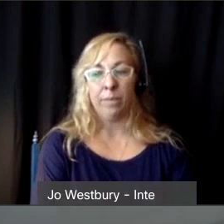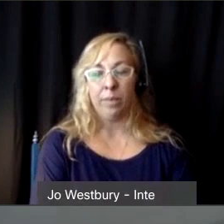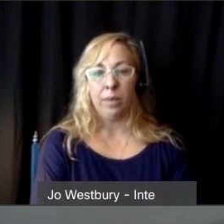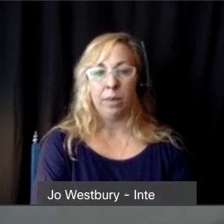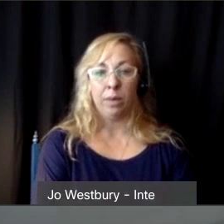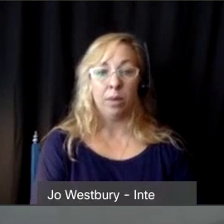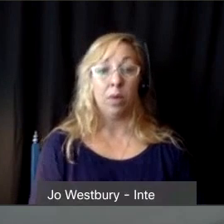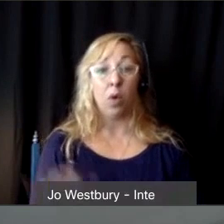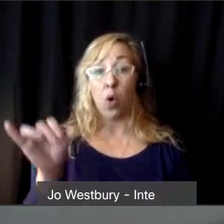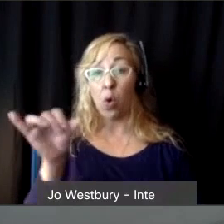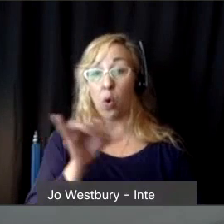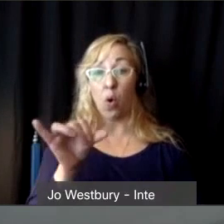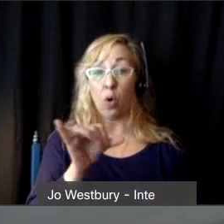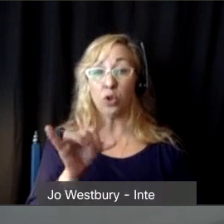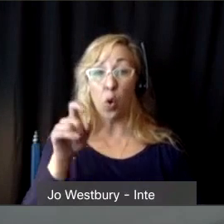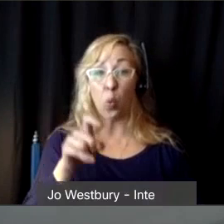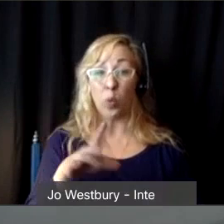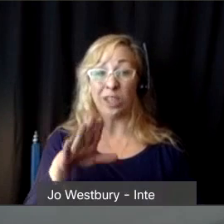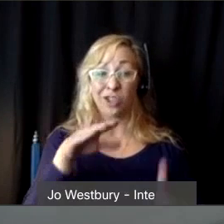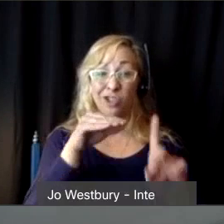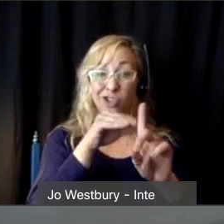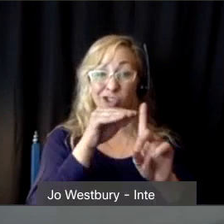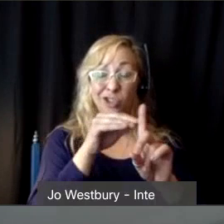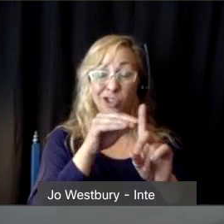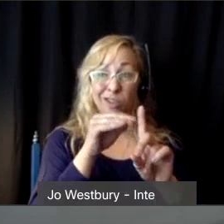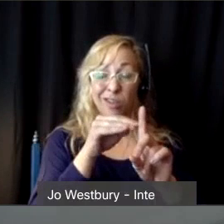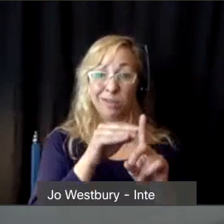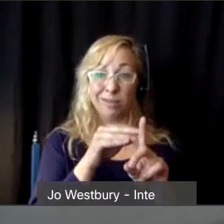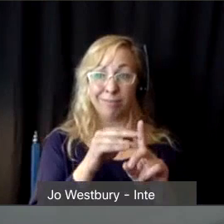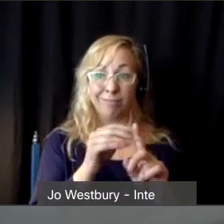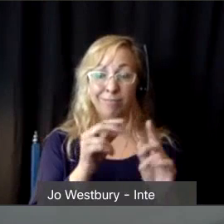We should also call people's attention, Kirk, to